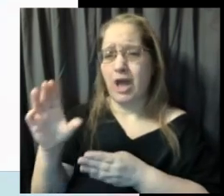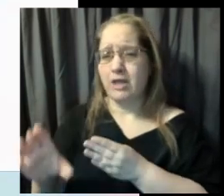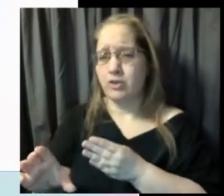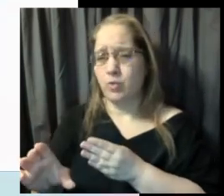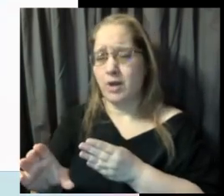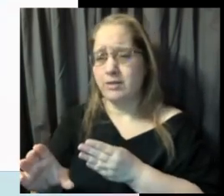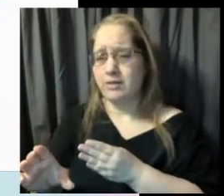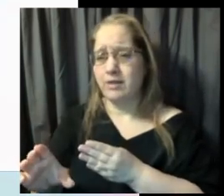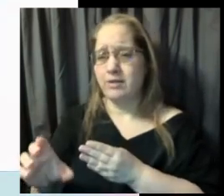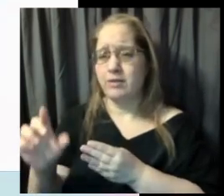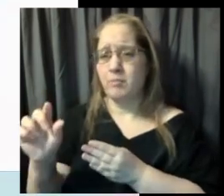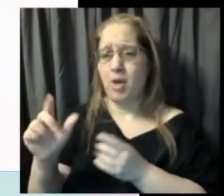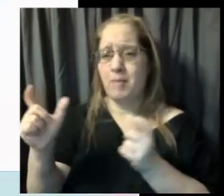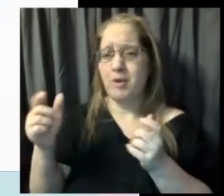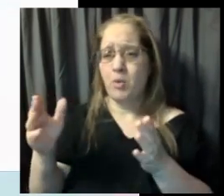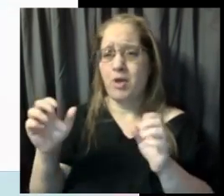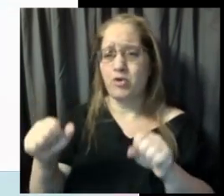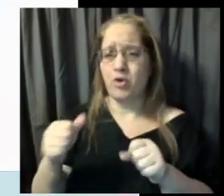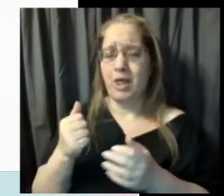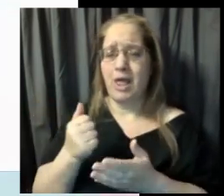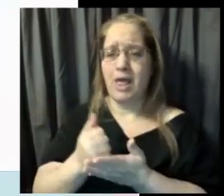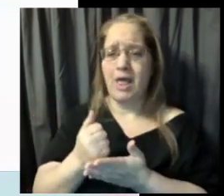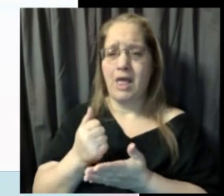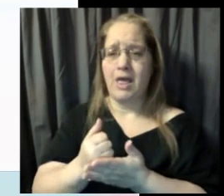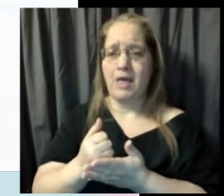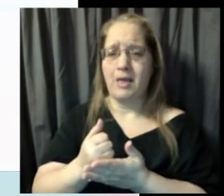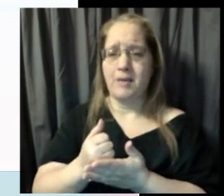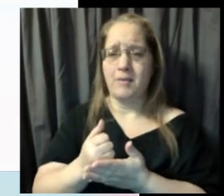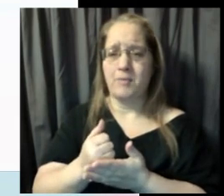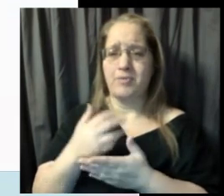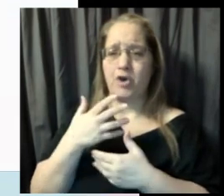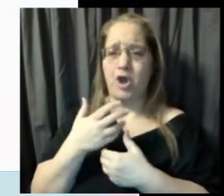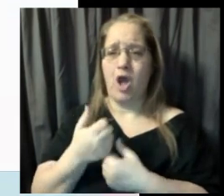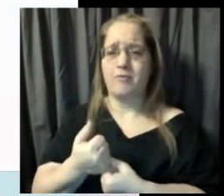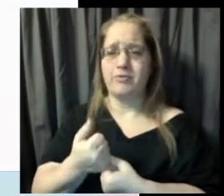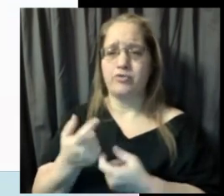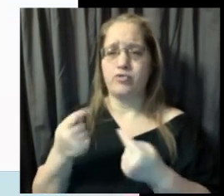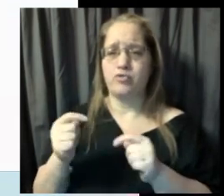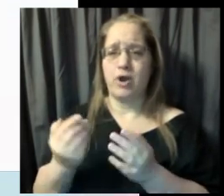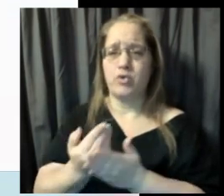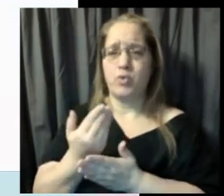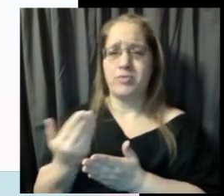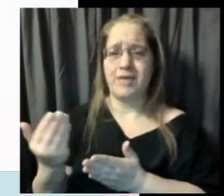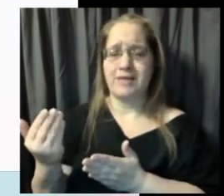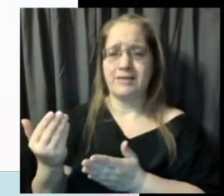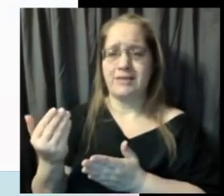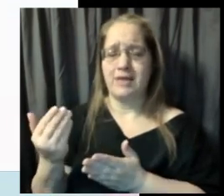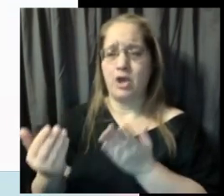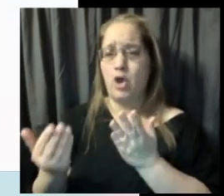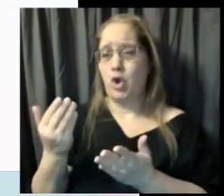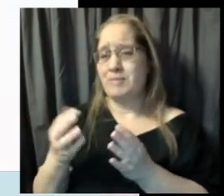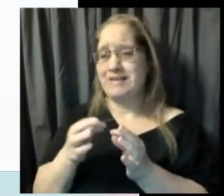consequence in a small and big ways could help her with this confidence to try new things. And it could be as